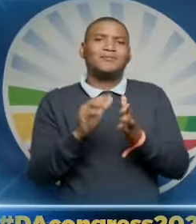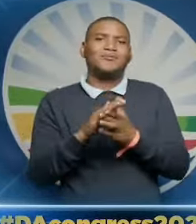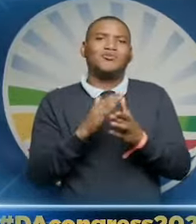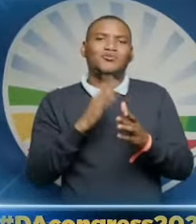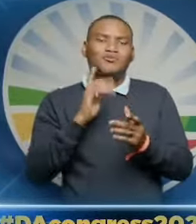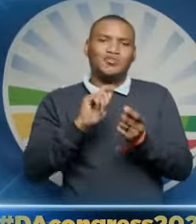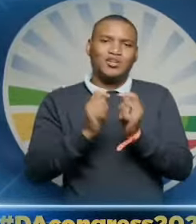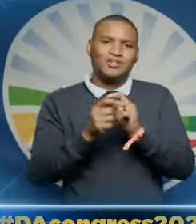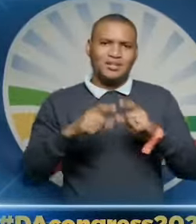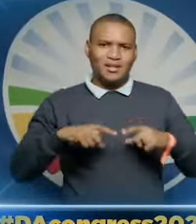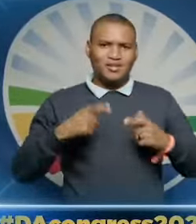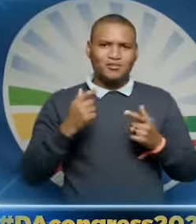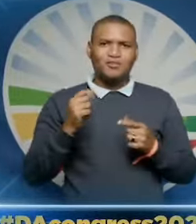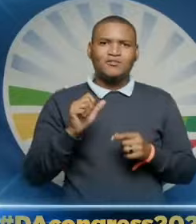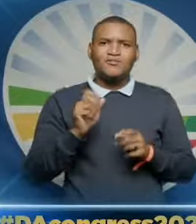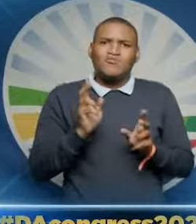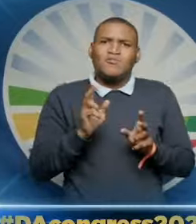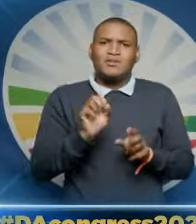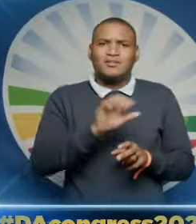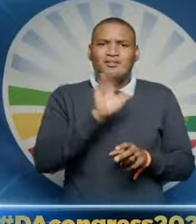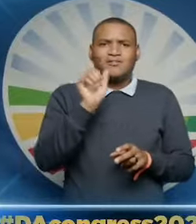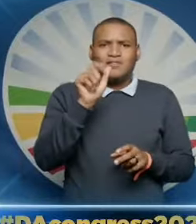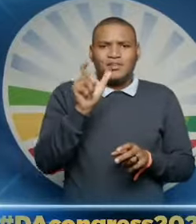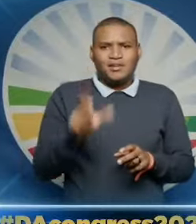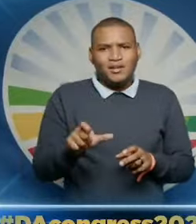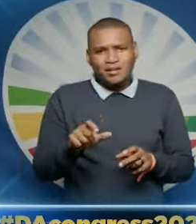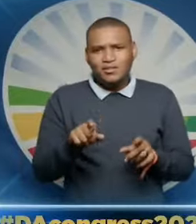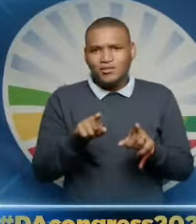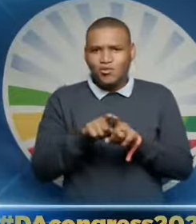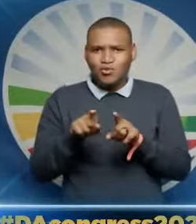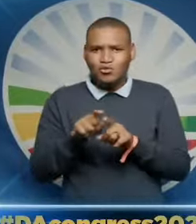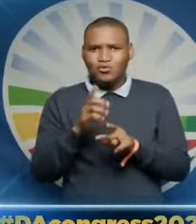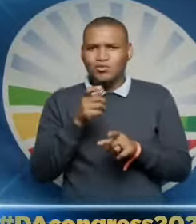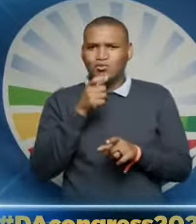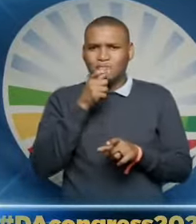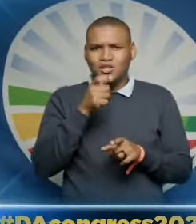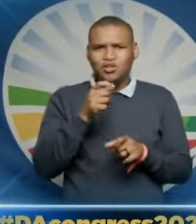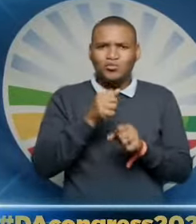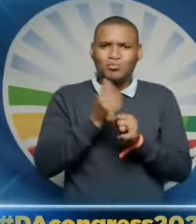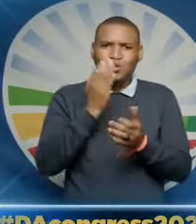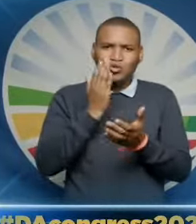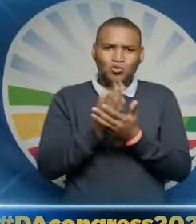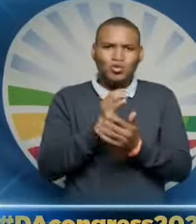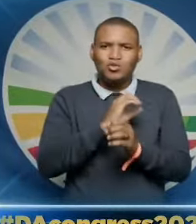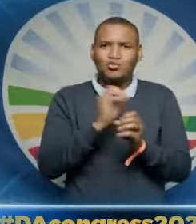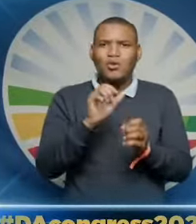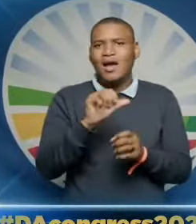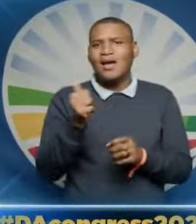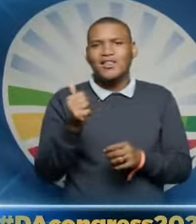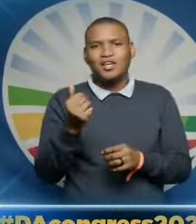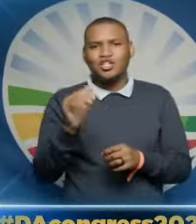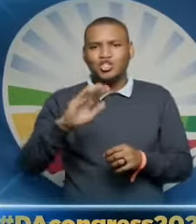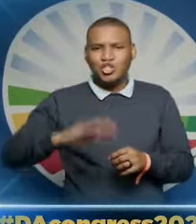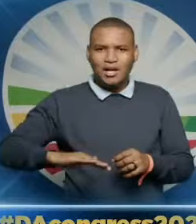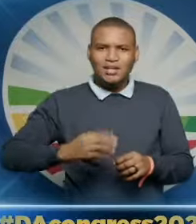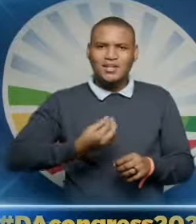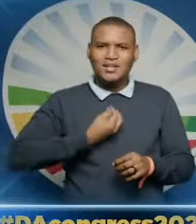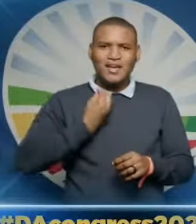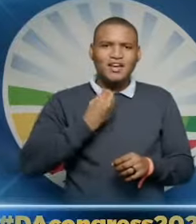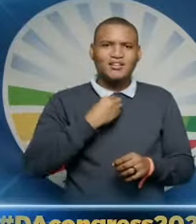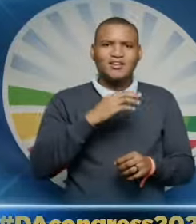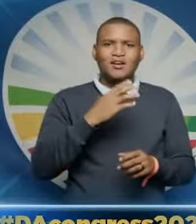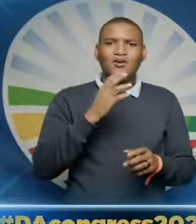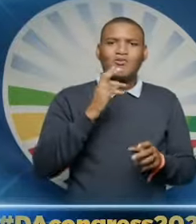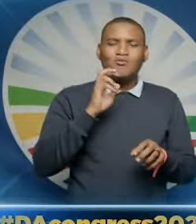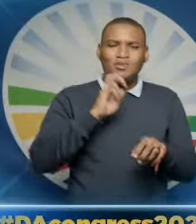change the lives of South Africans. And part and parcel of the work that we do, like you've mentioned, is to ensure that there's no other child as young as 4-year-old that